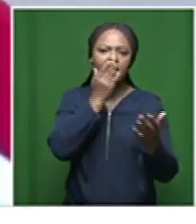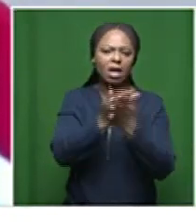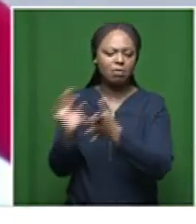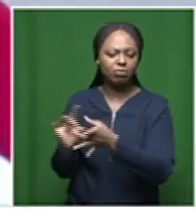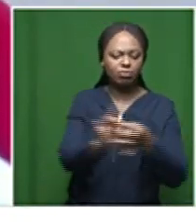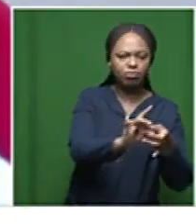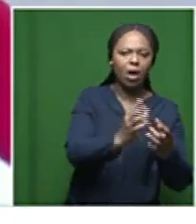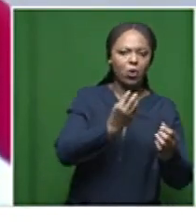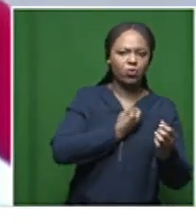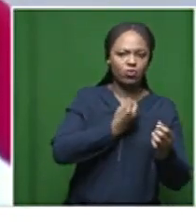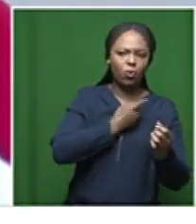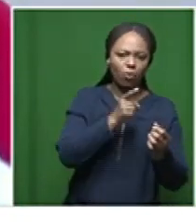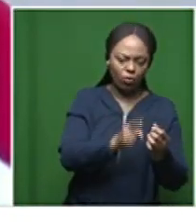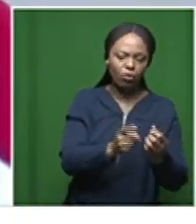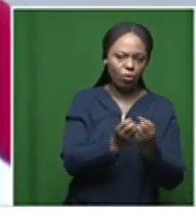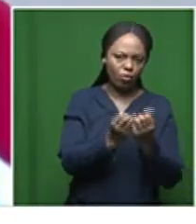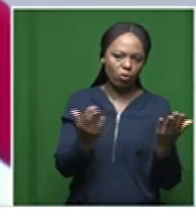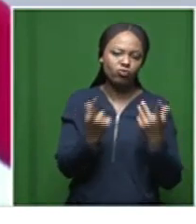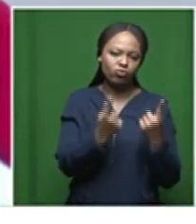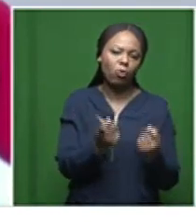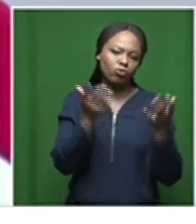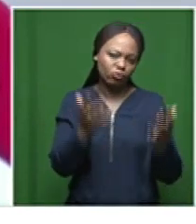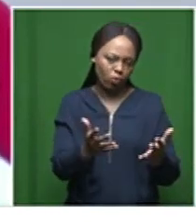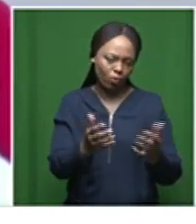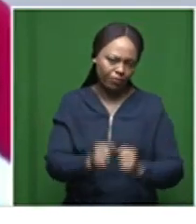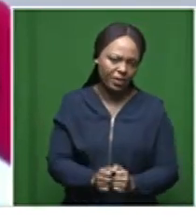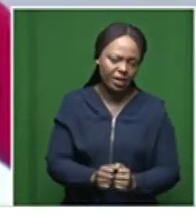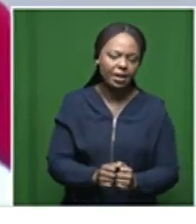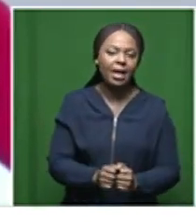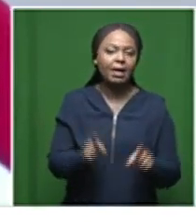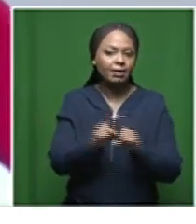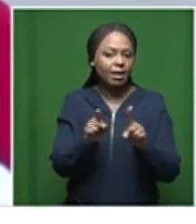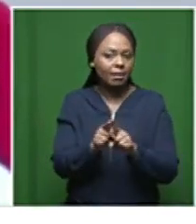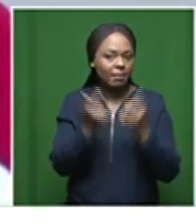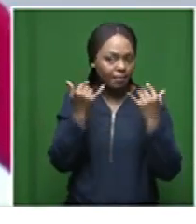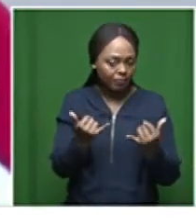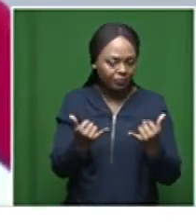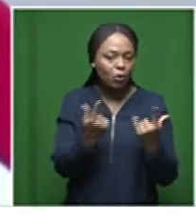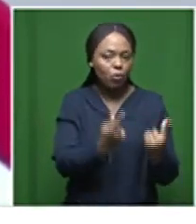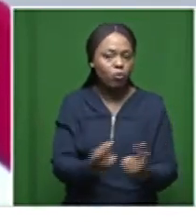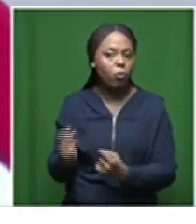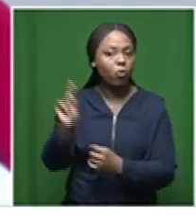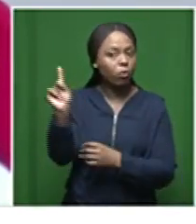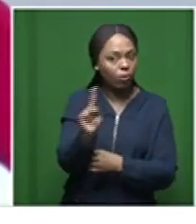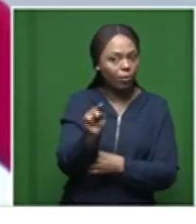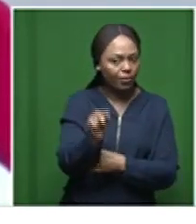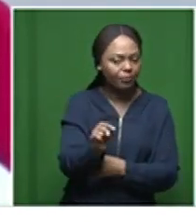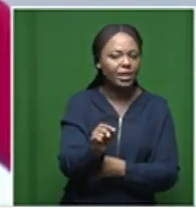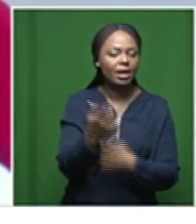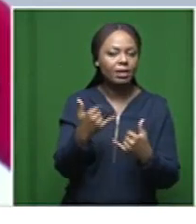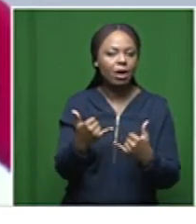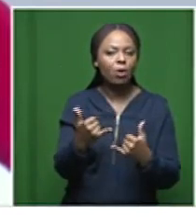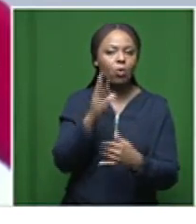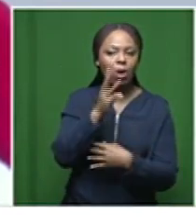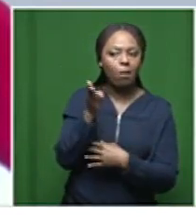general messaging that we often send out on different platforms. We're also going to be conducting some activations at the